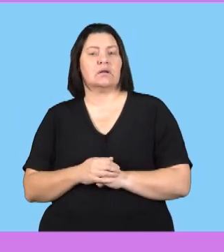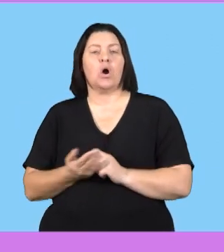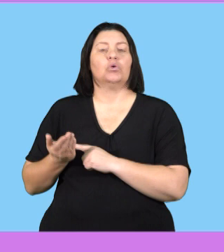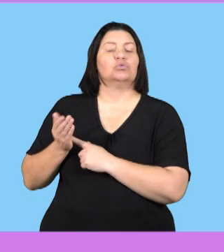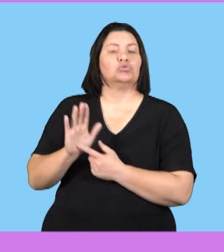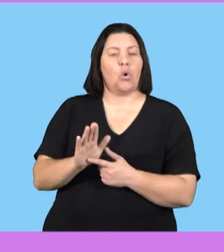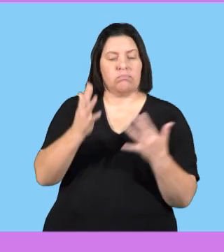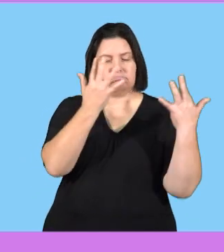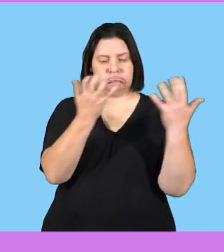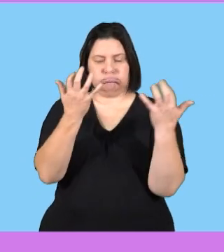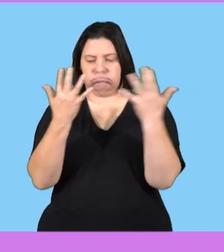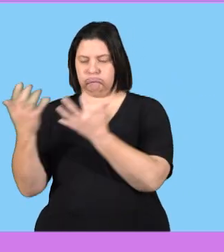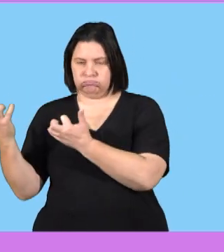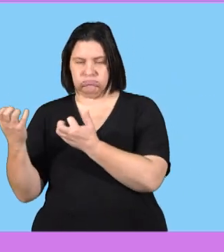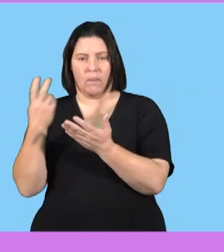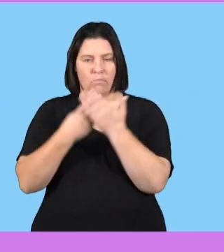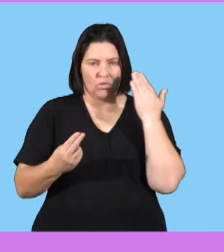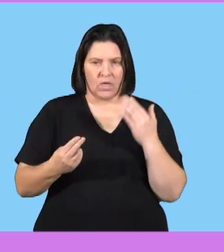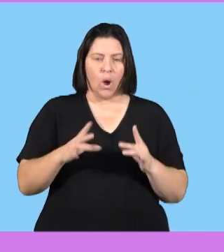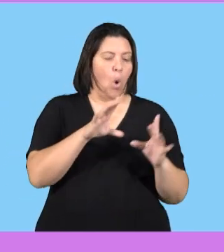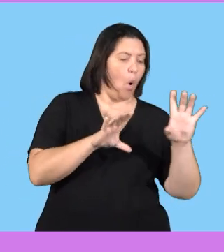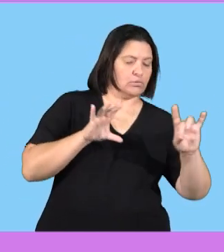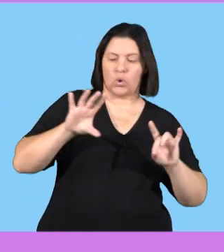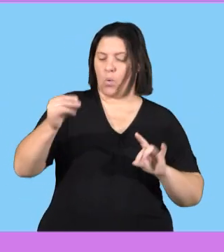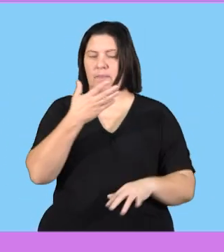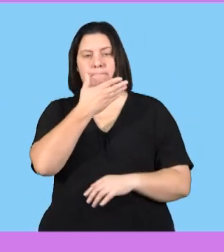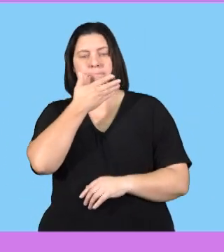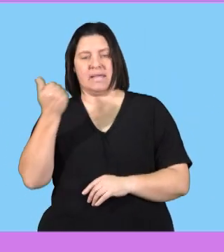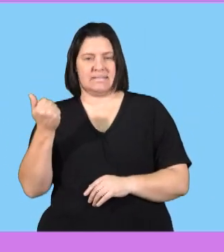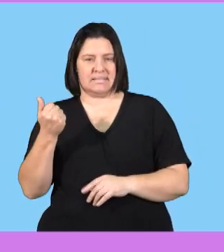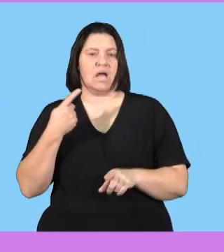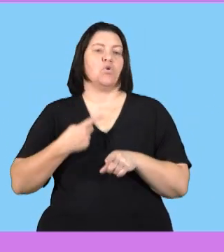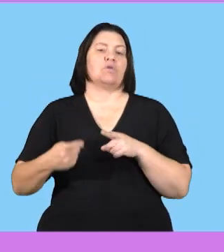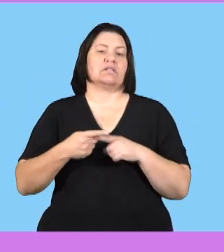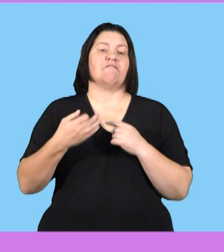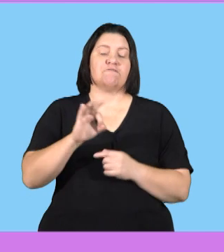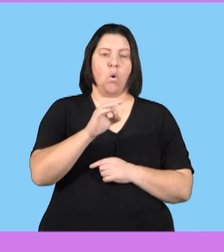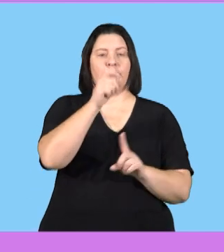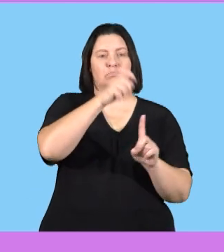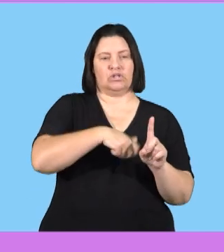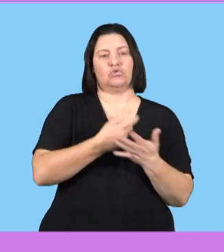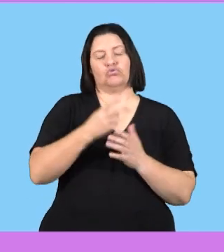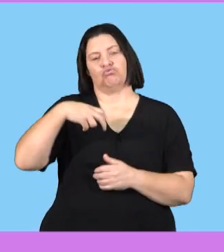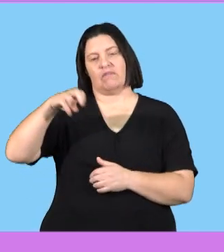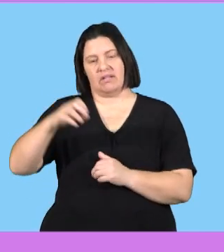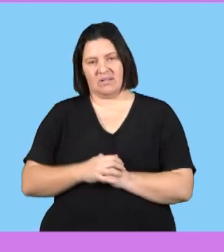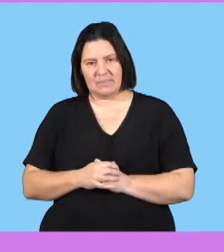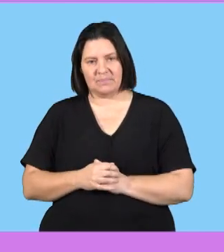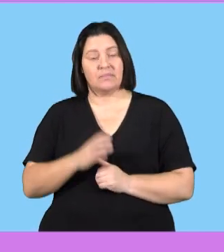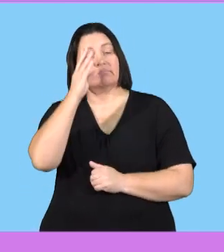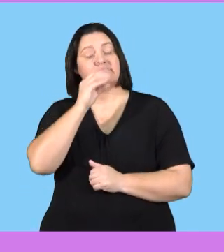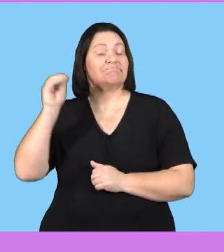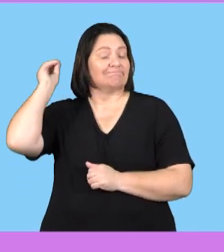week? Show by calculation which option would be the best rental for Ulwazi to travel